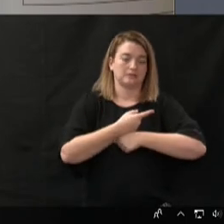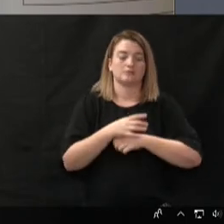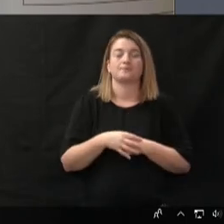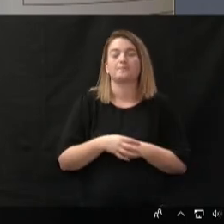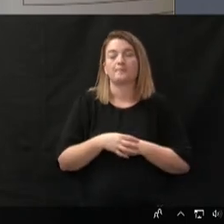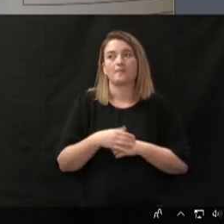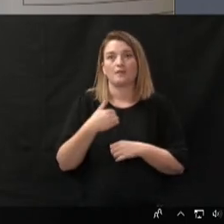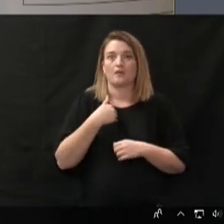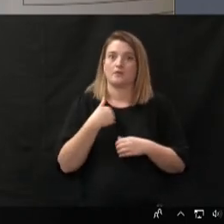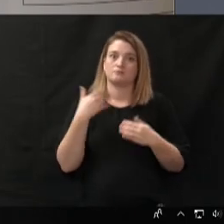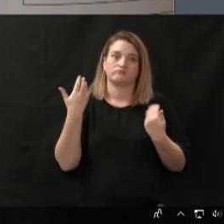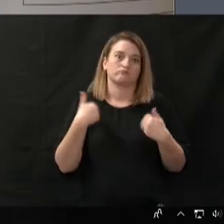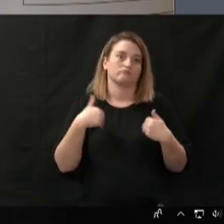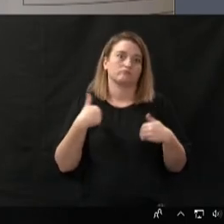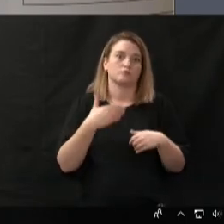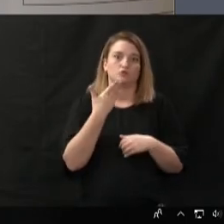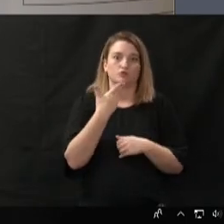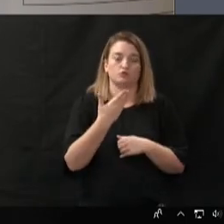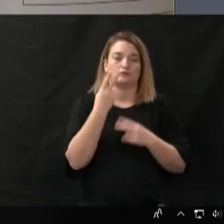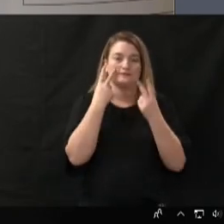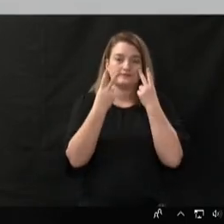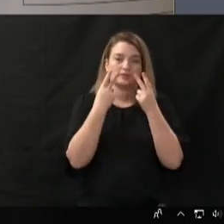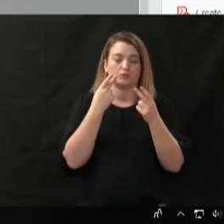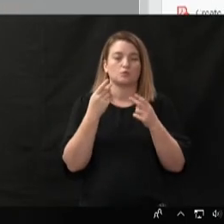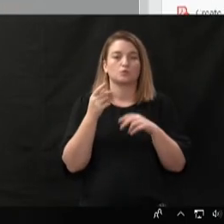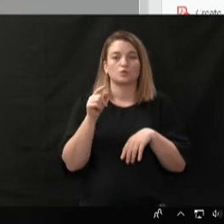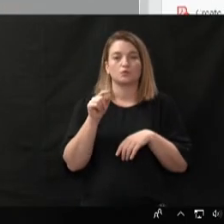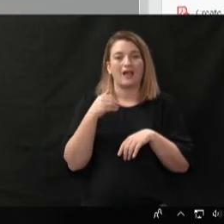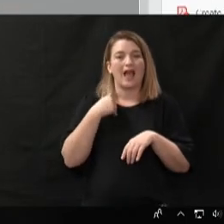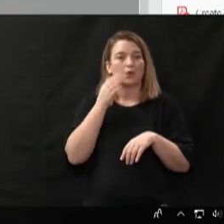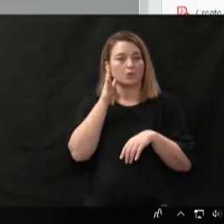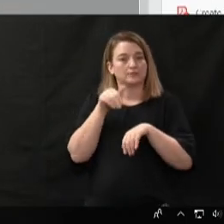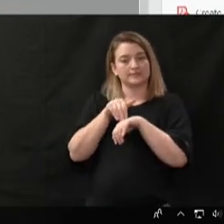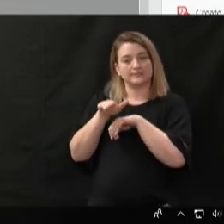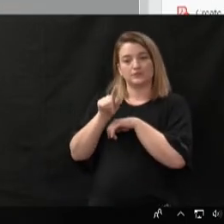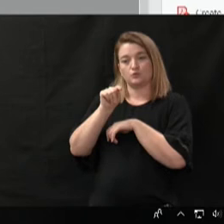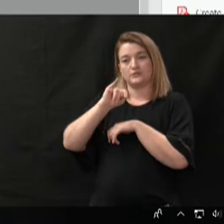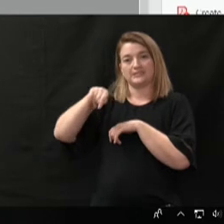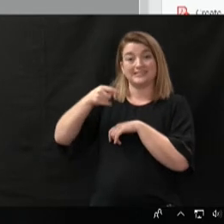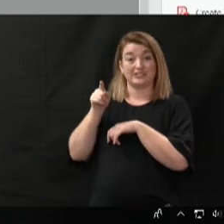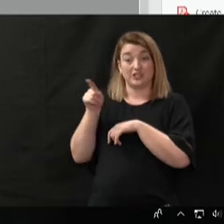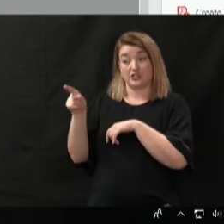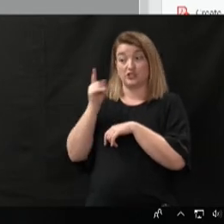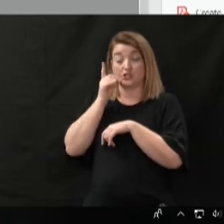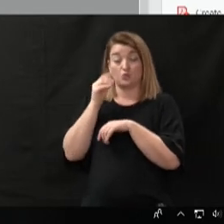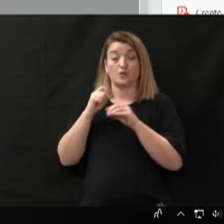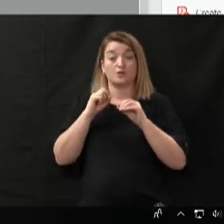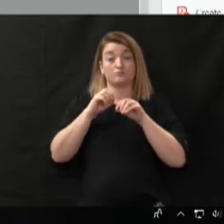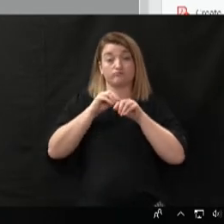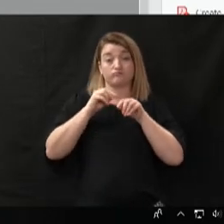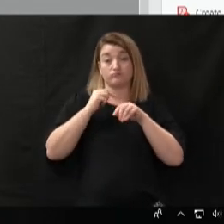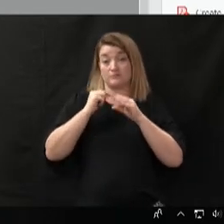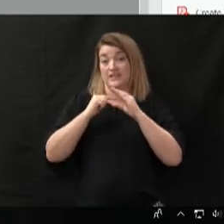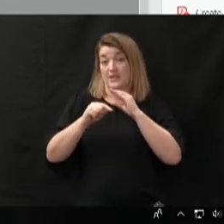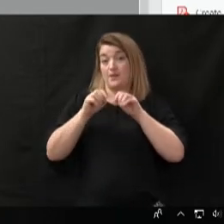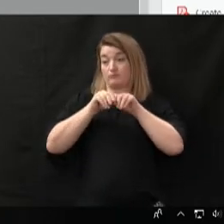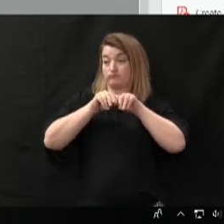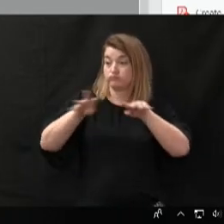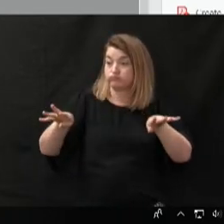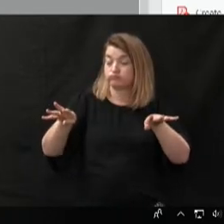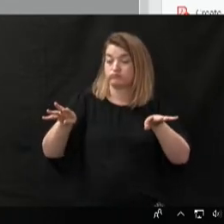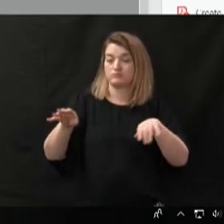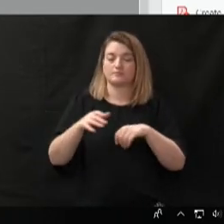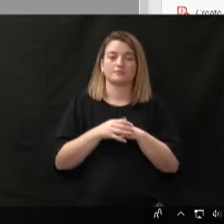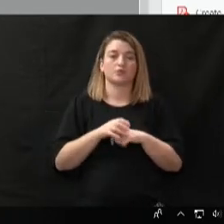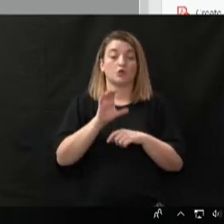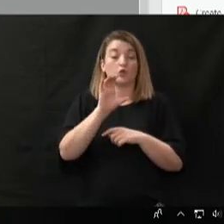send to TJ so that she can send it, give it to you tonight. Could, would, and